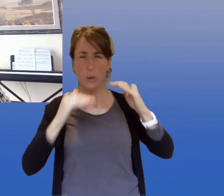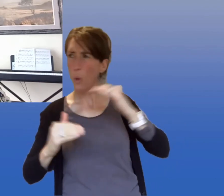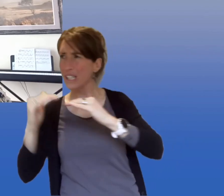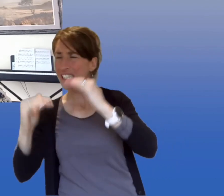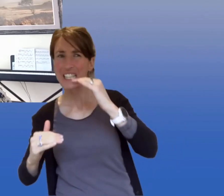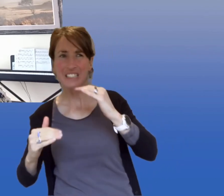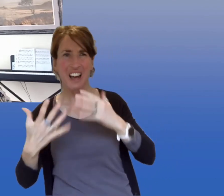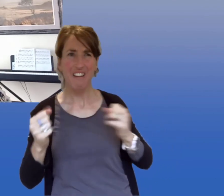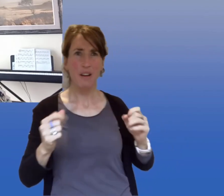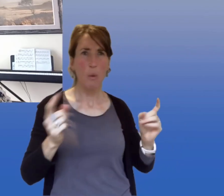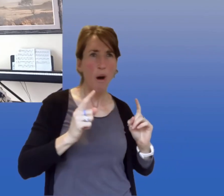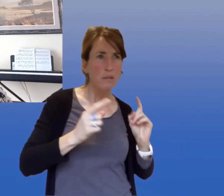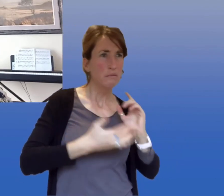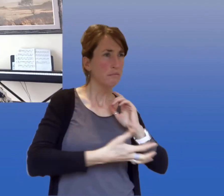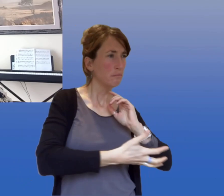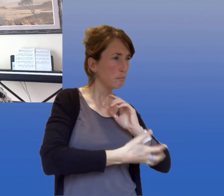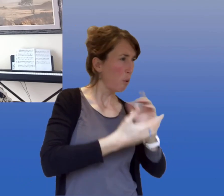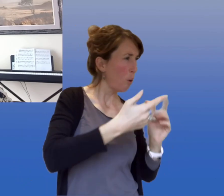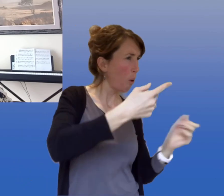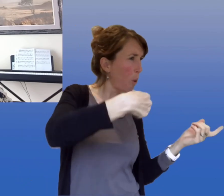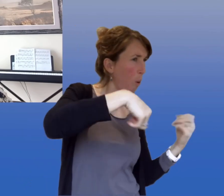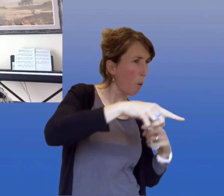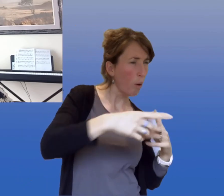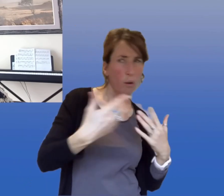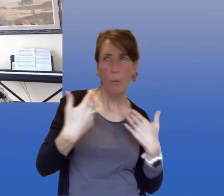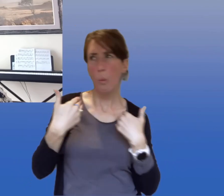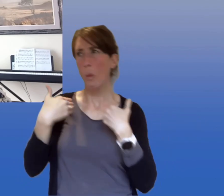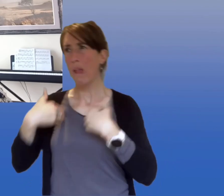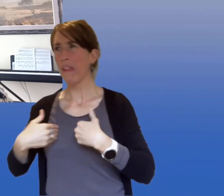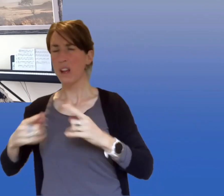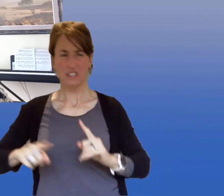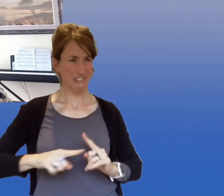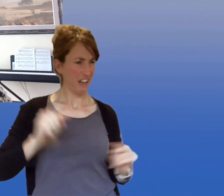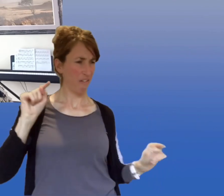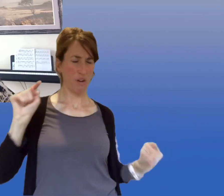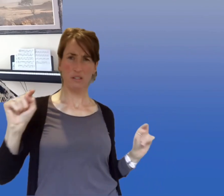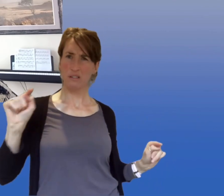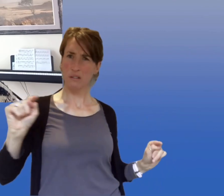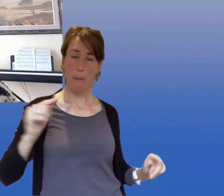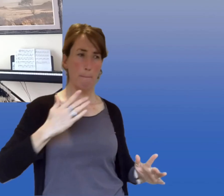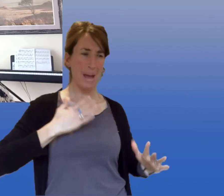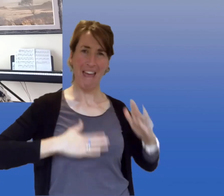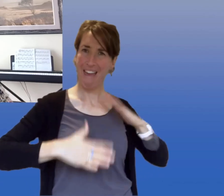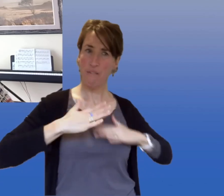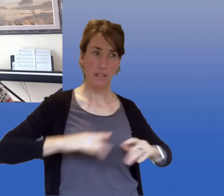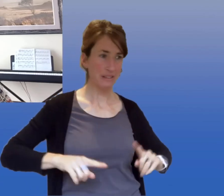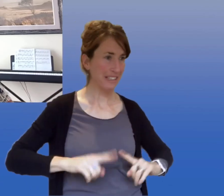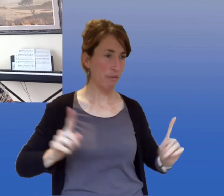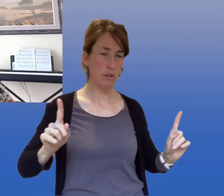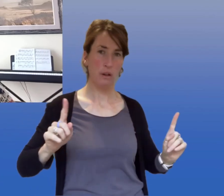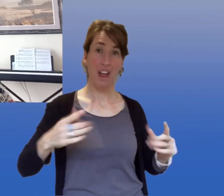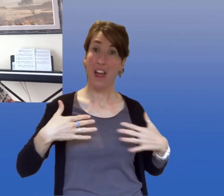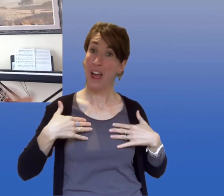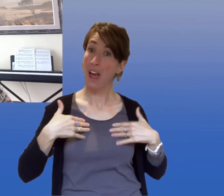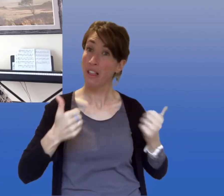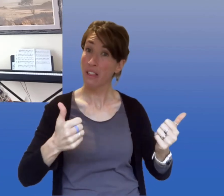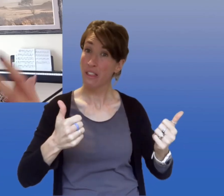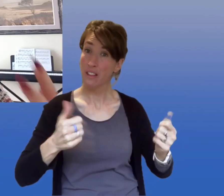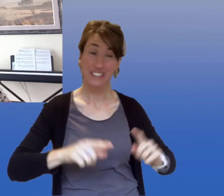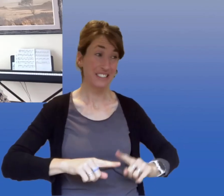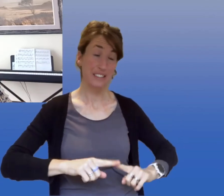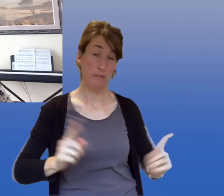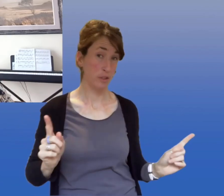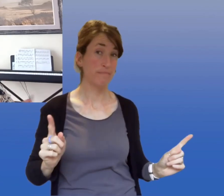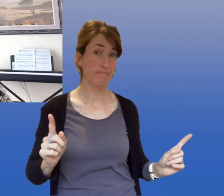discussion about what inequalities our communities experience and how that then translates into